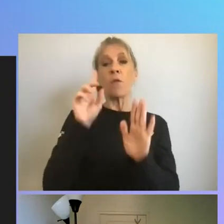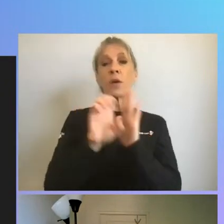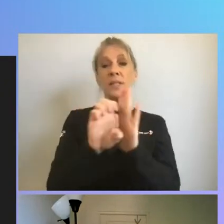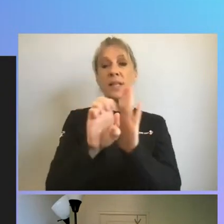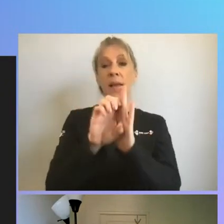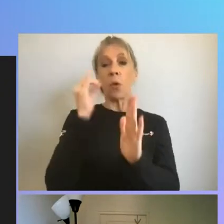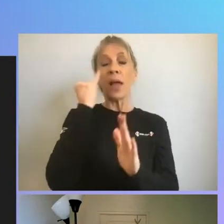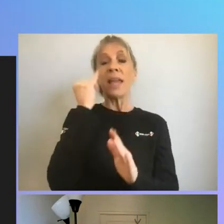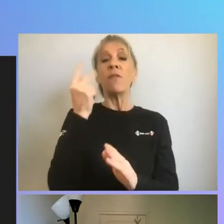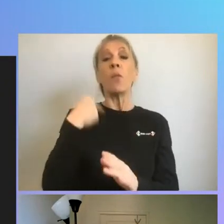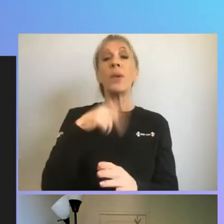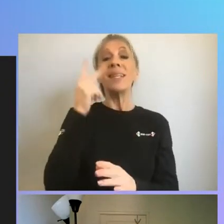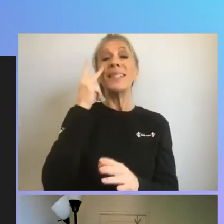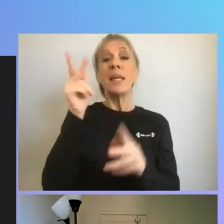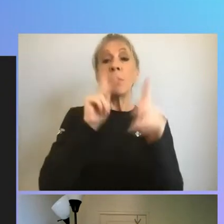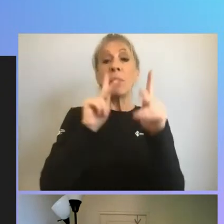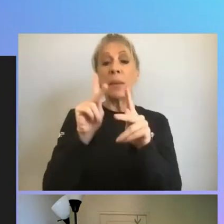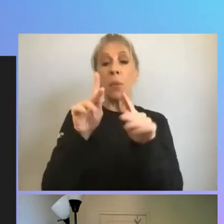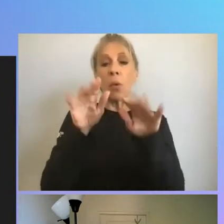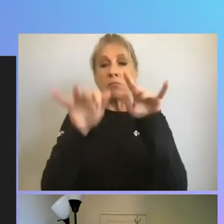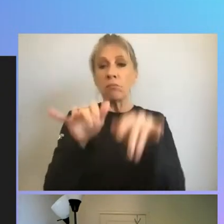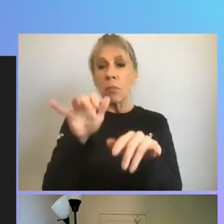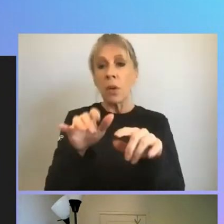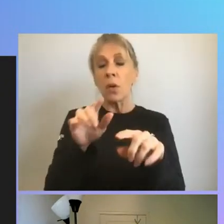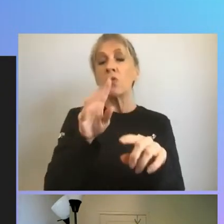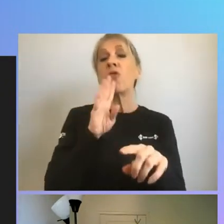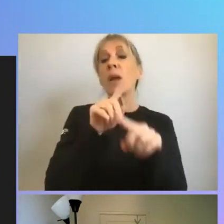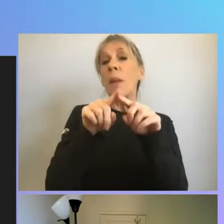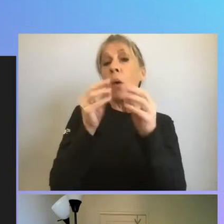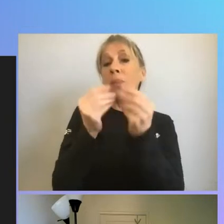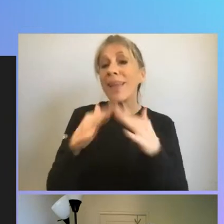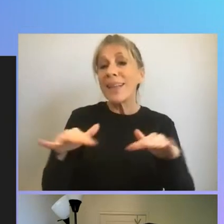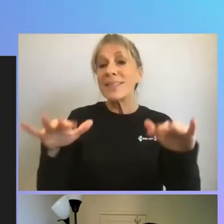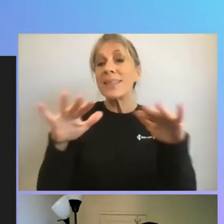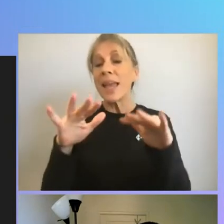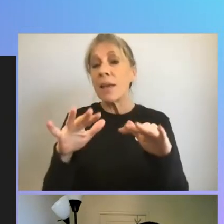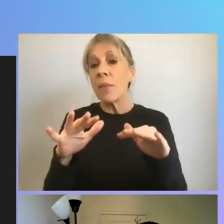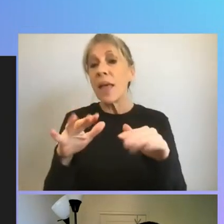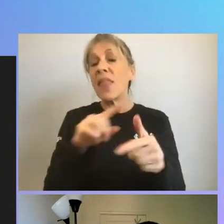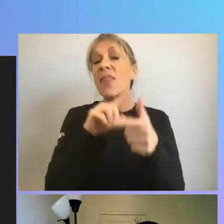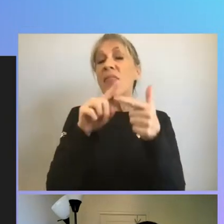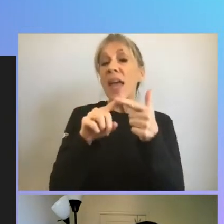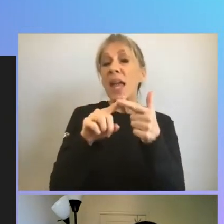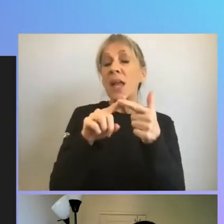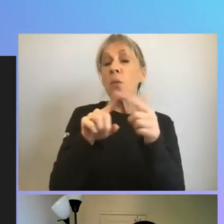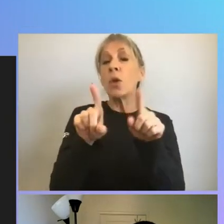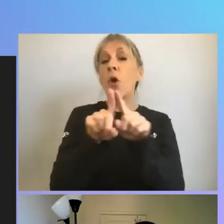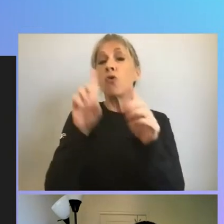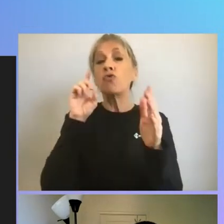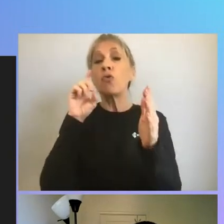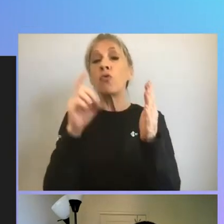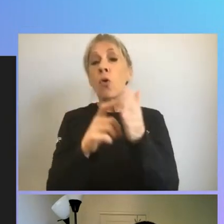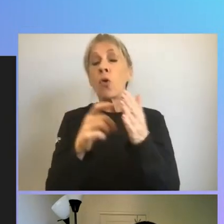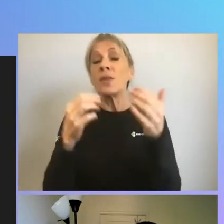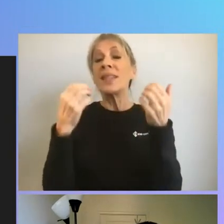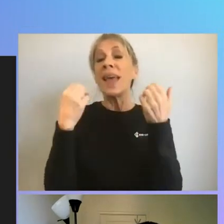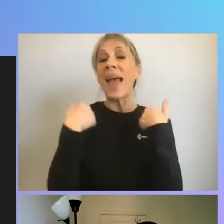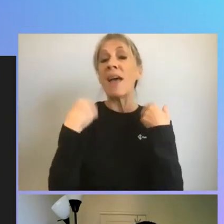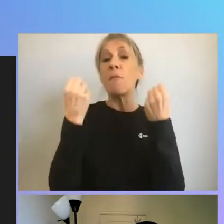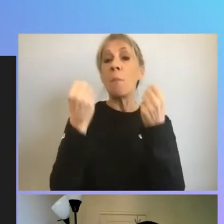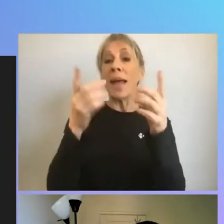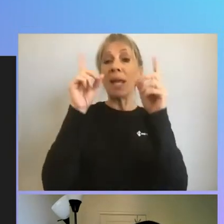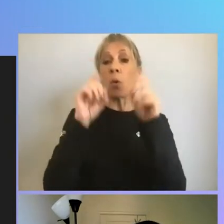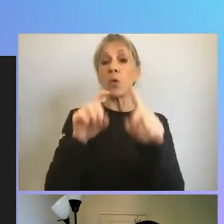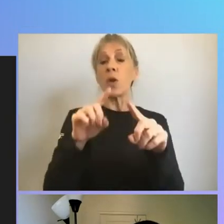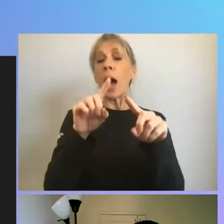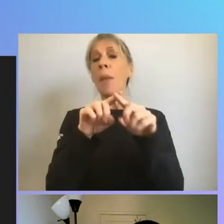entering prompts about landscapes, and then we also notice that they have lots of these questions about what's